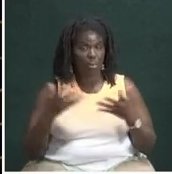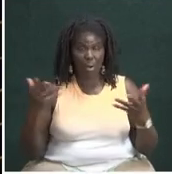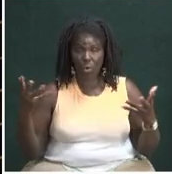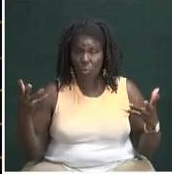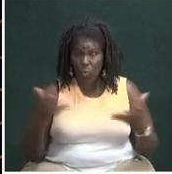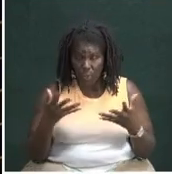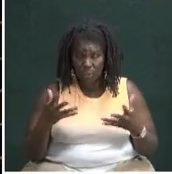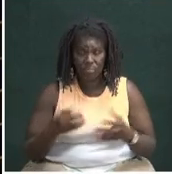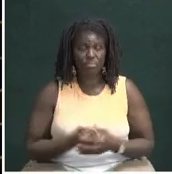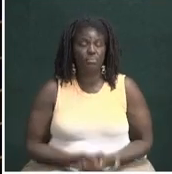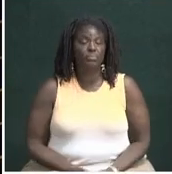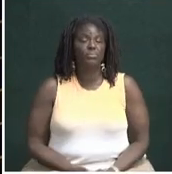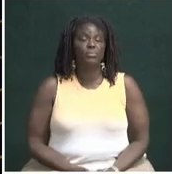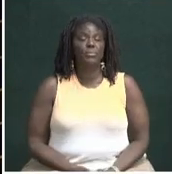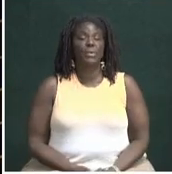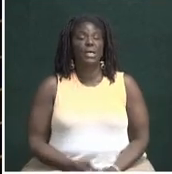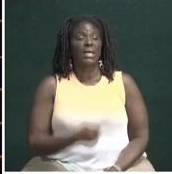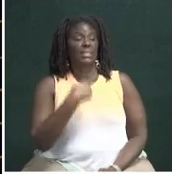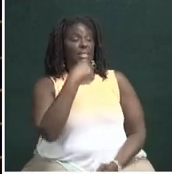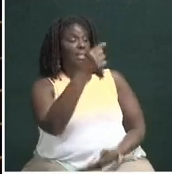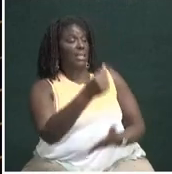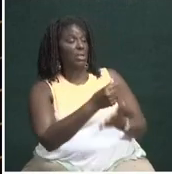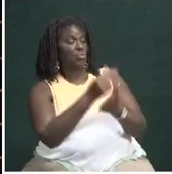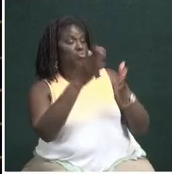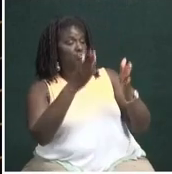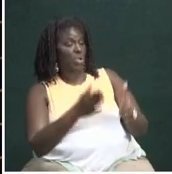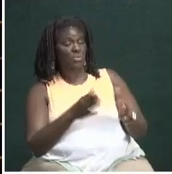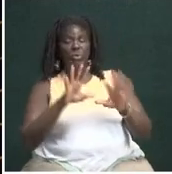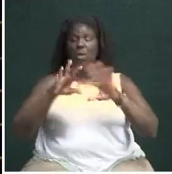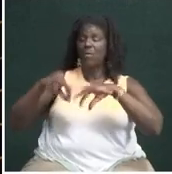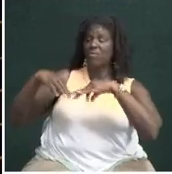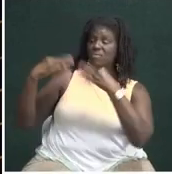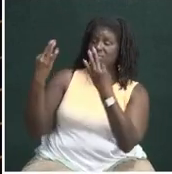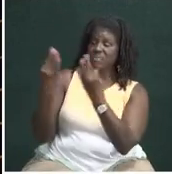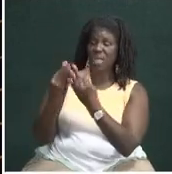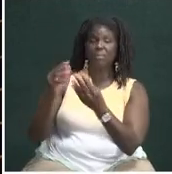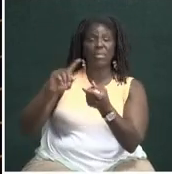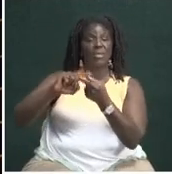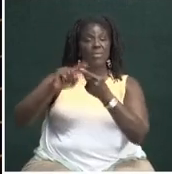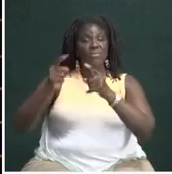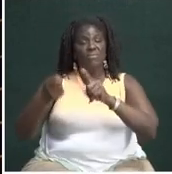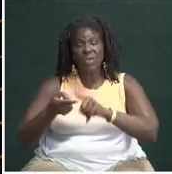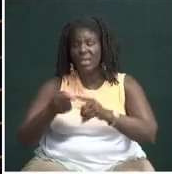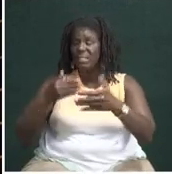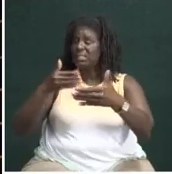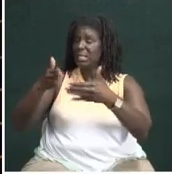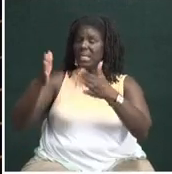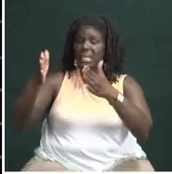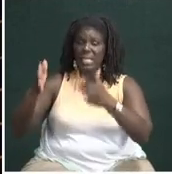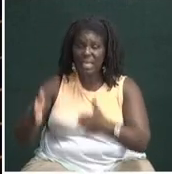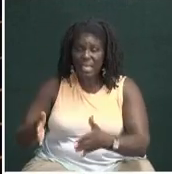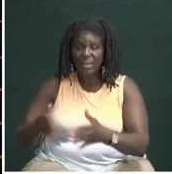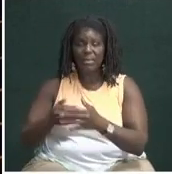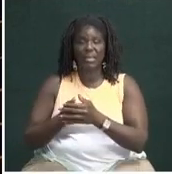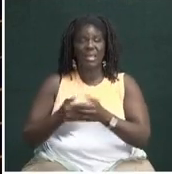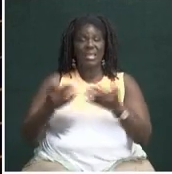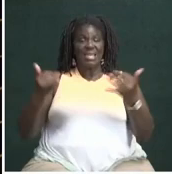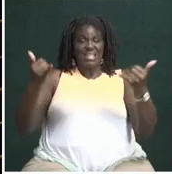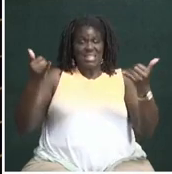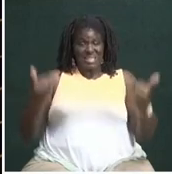by saying to the graduates, to the families, to the friends, to the neighbors,